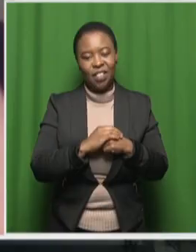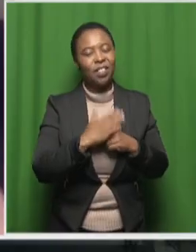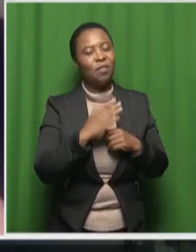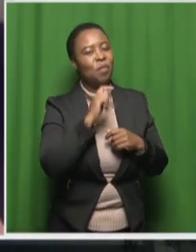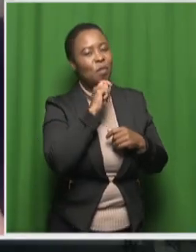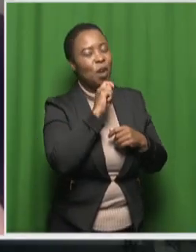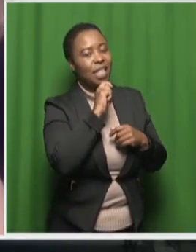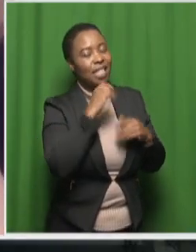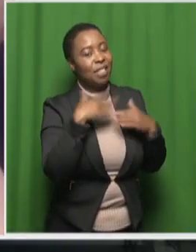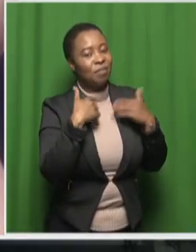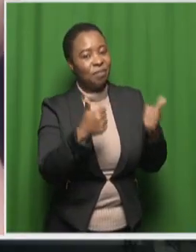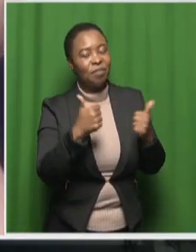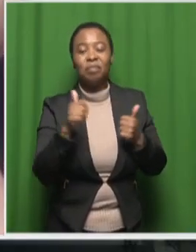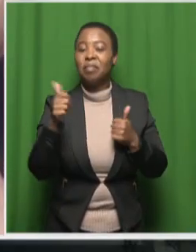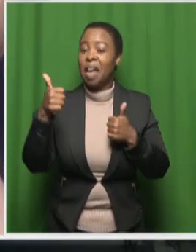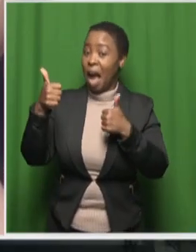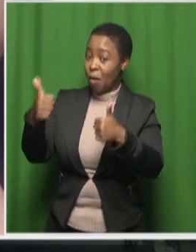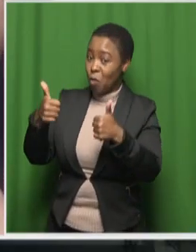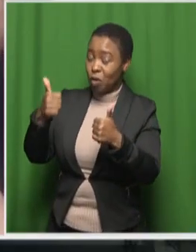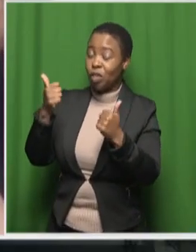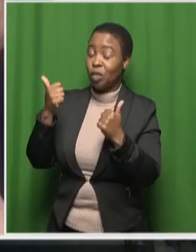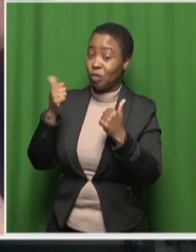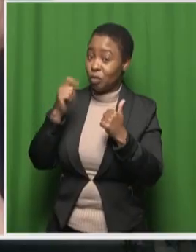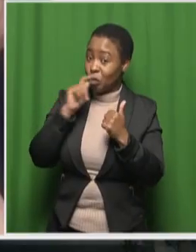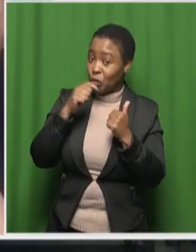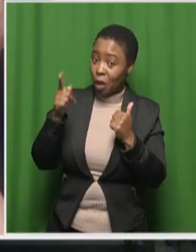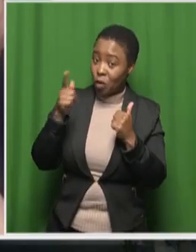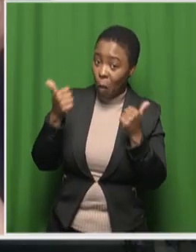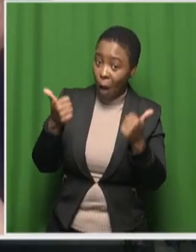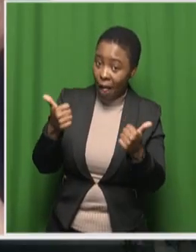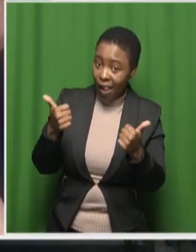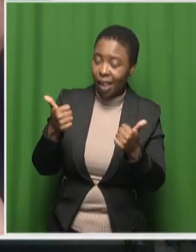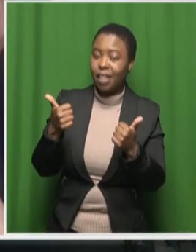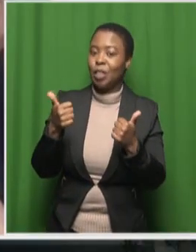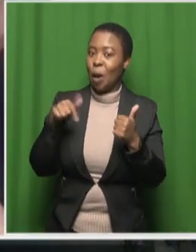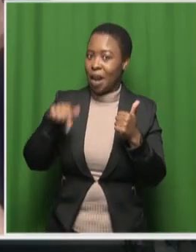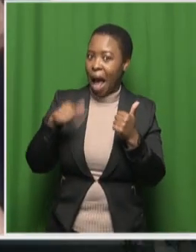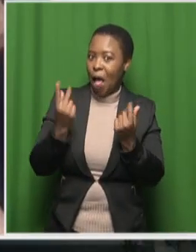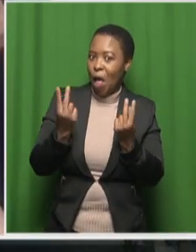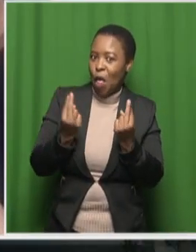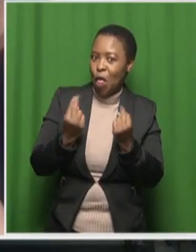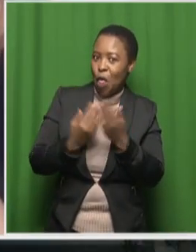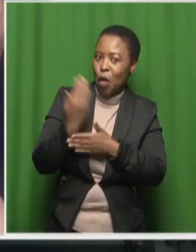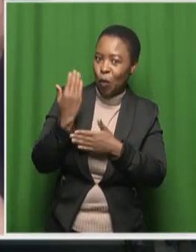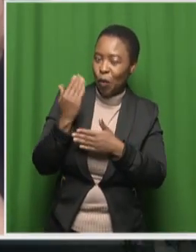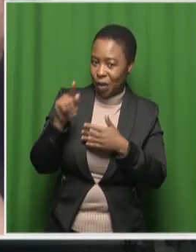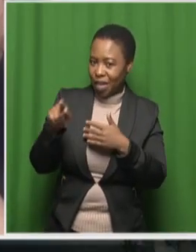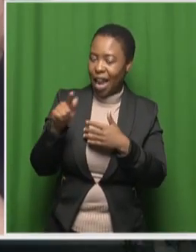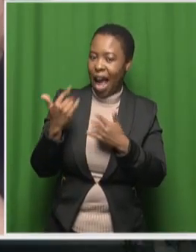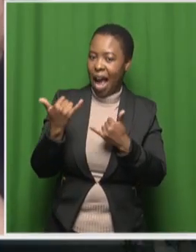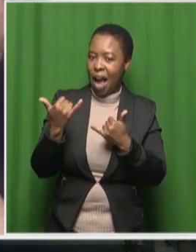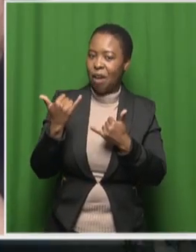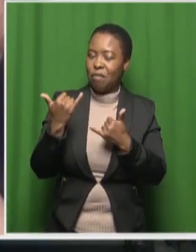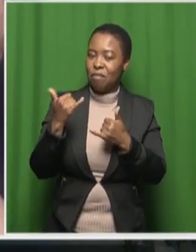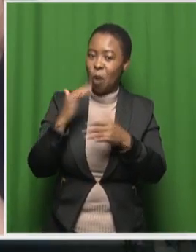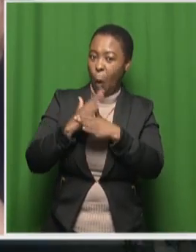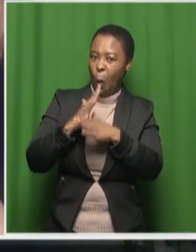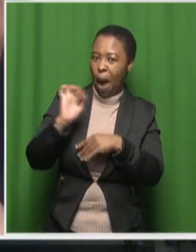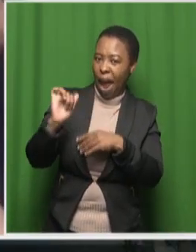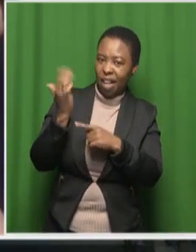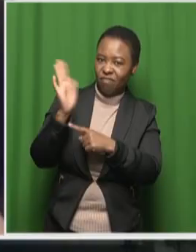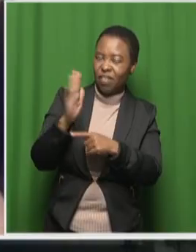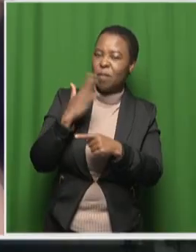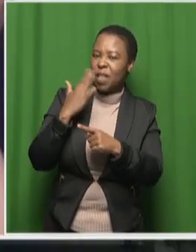you? I'm very good. I trust you're also well, given what you've birthed this time round with your offering. And perhaps you could speak to